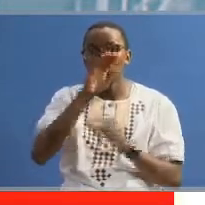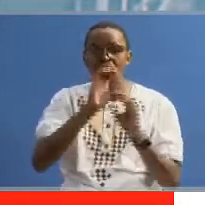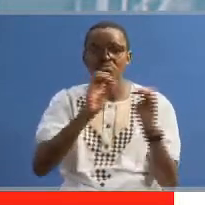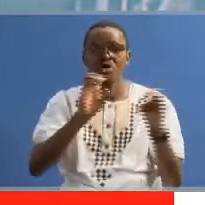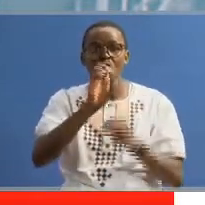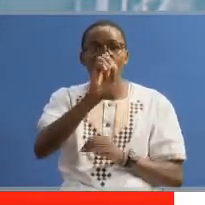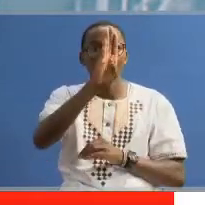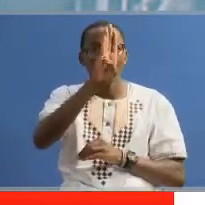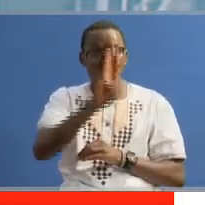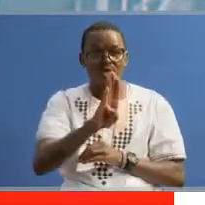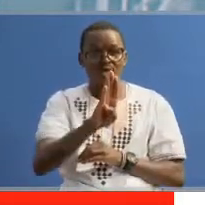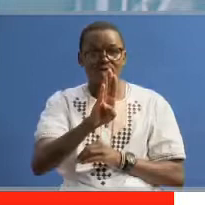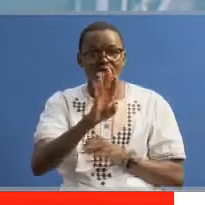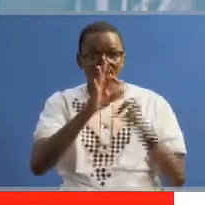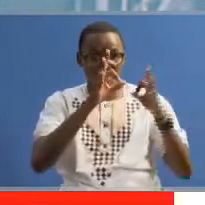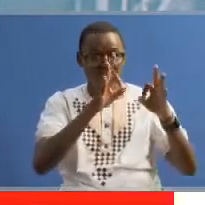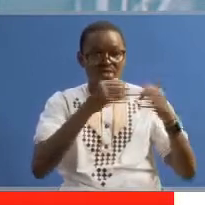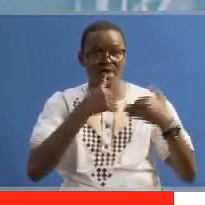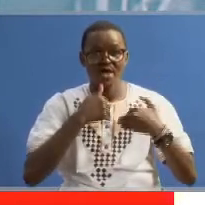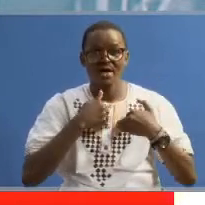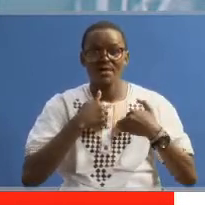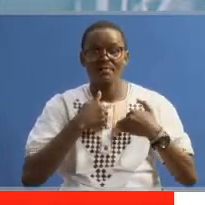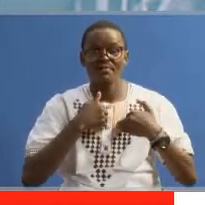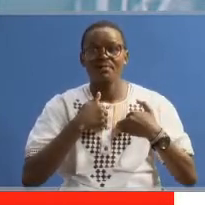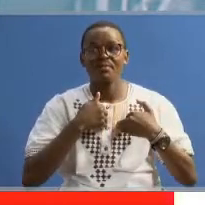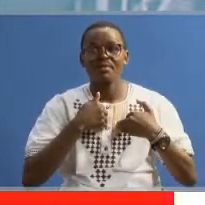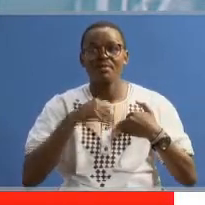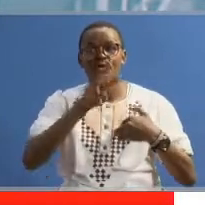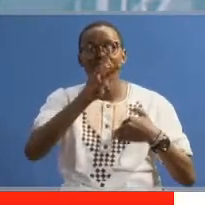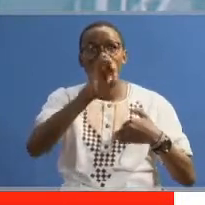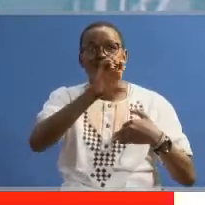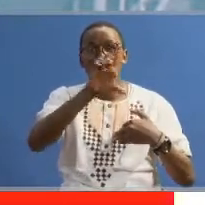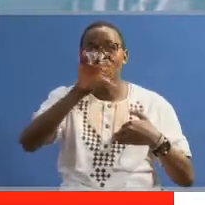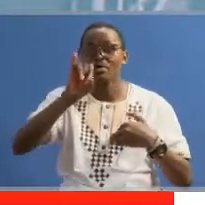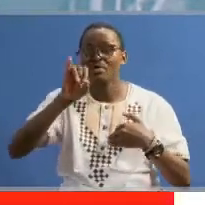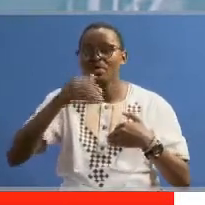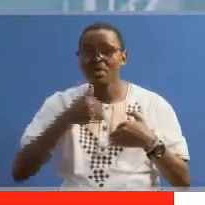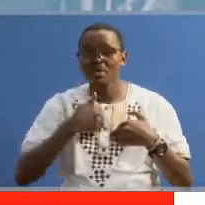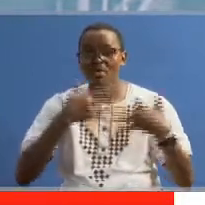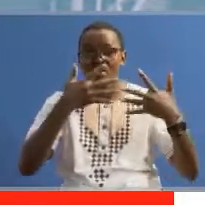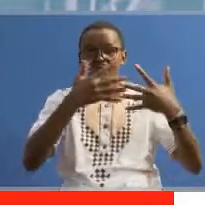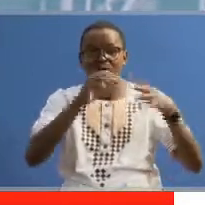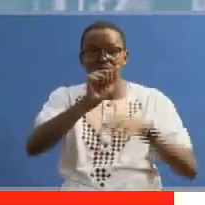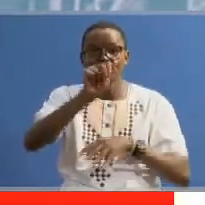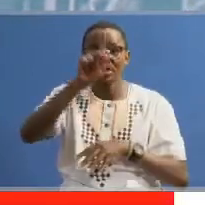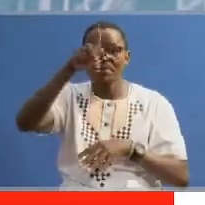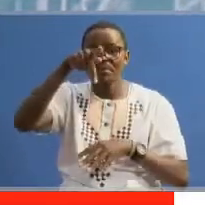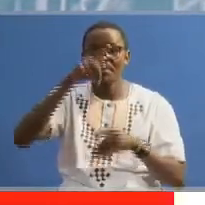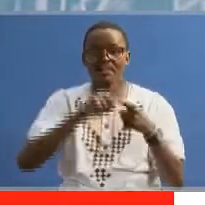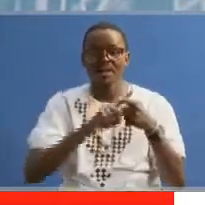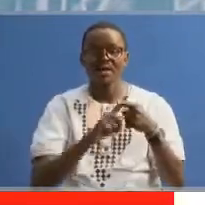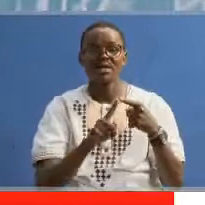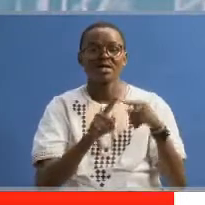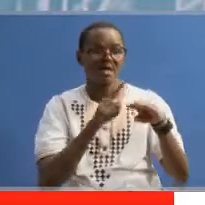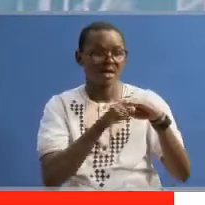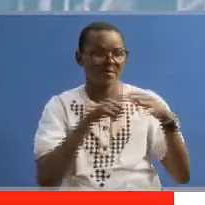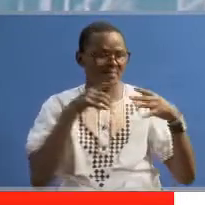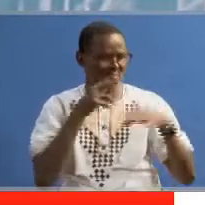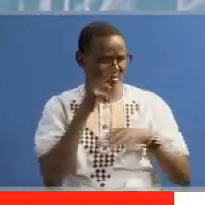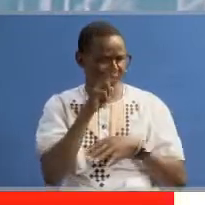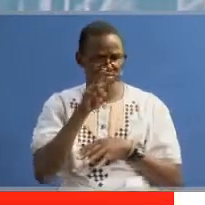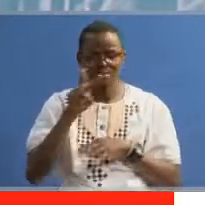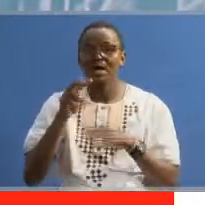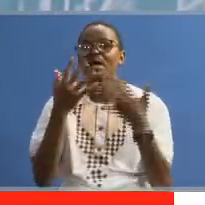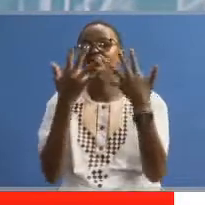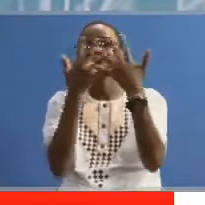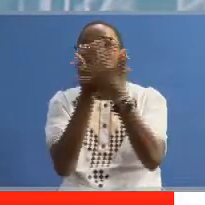OB. And even if they hold, like Nakina, Willie is suspected they were held in an AP camp. But when people went to look for them